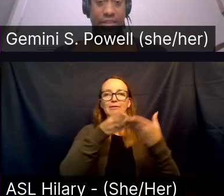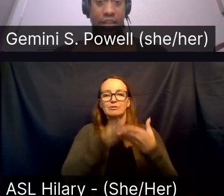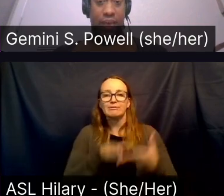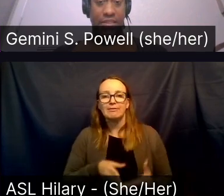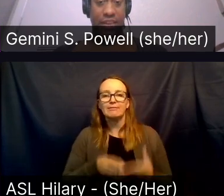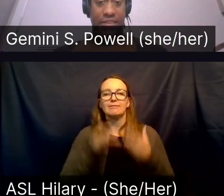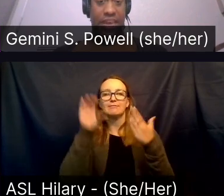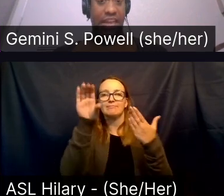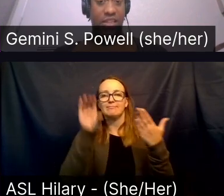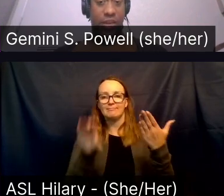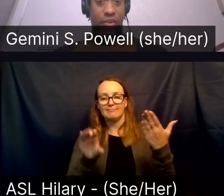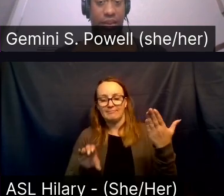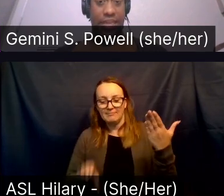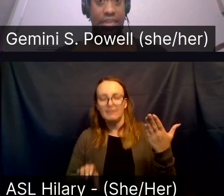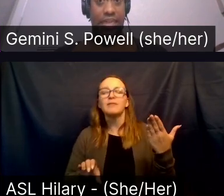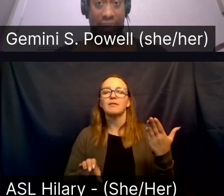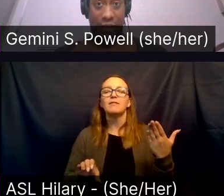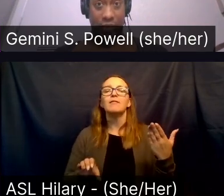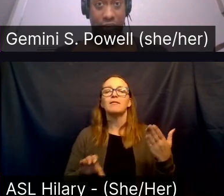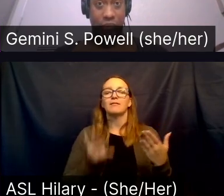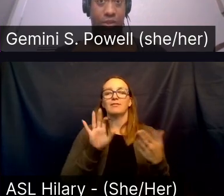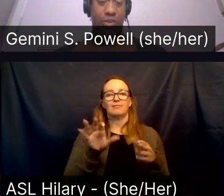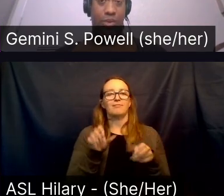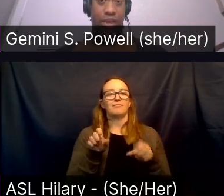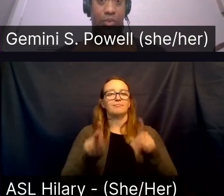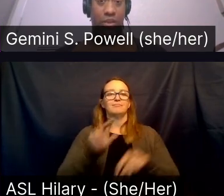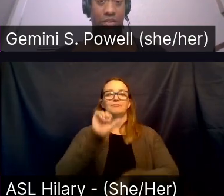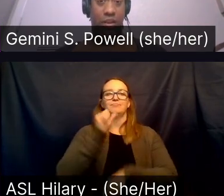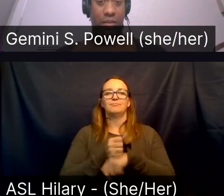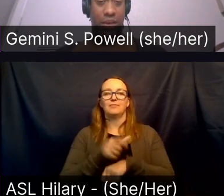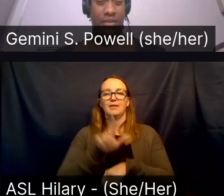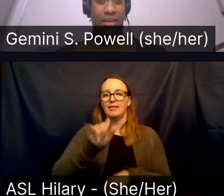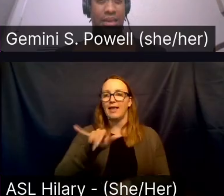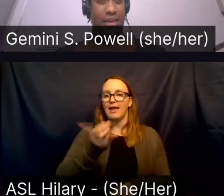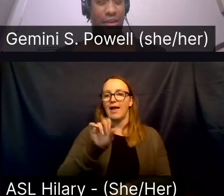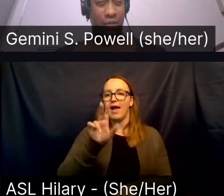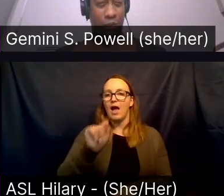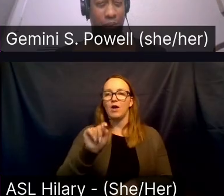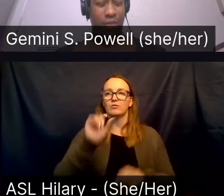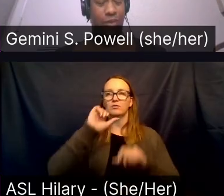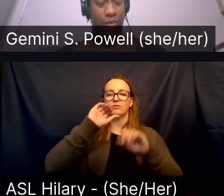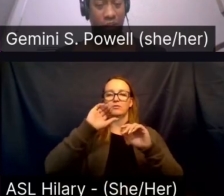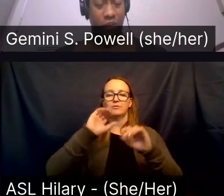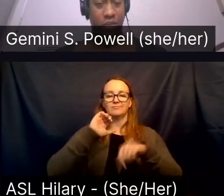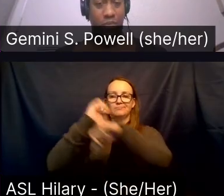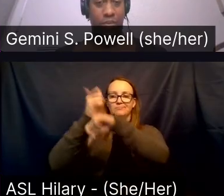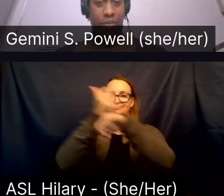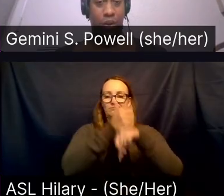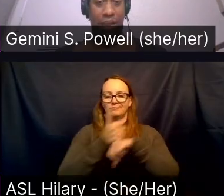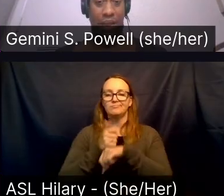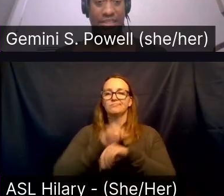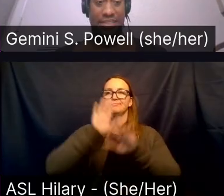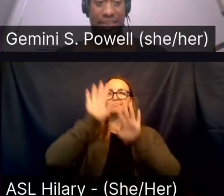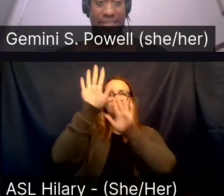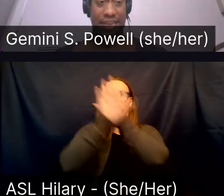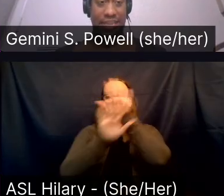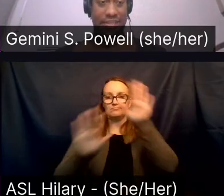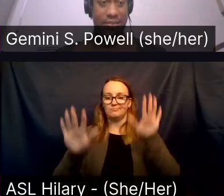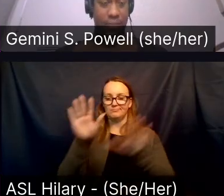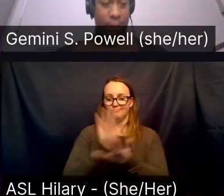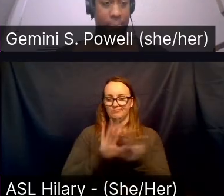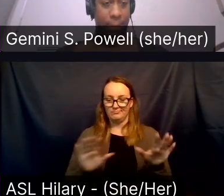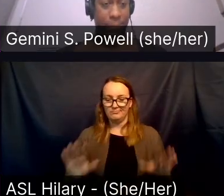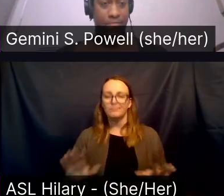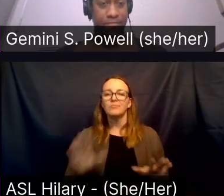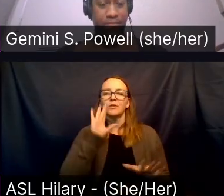And this allows us to actually create layouts, which we will talk about in a little bit when we talk a little bit more about